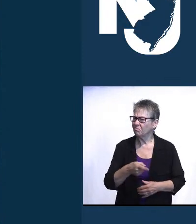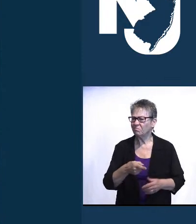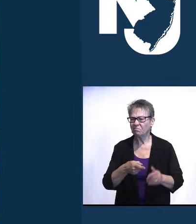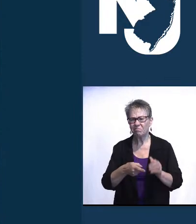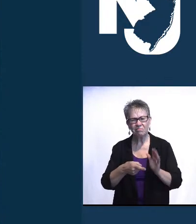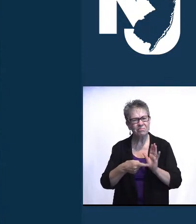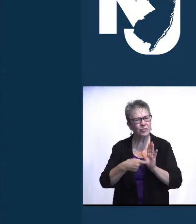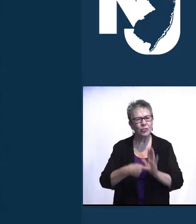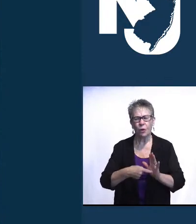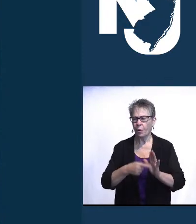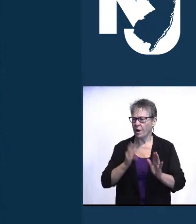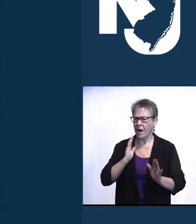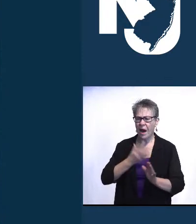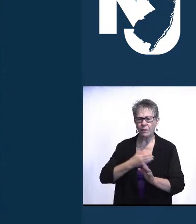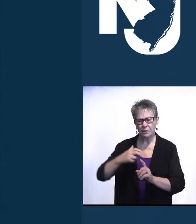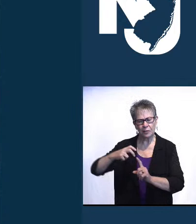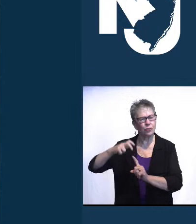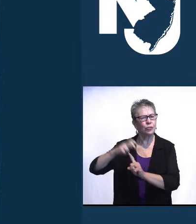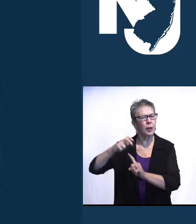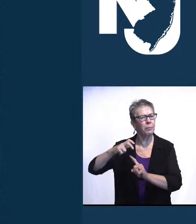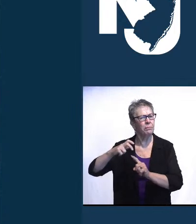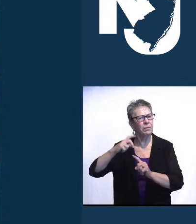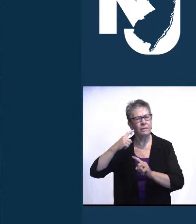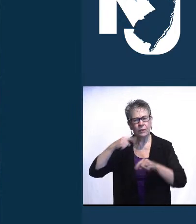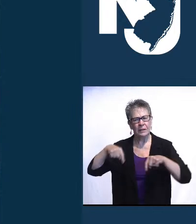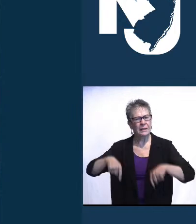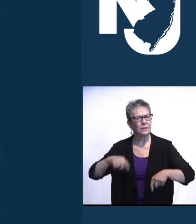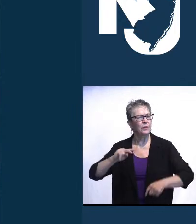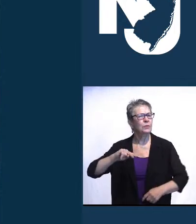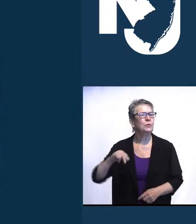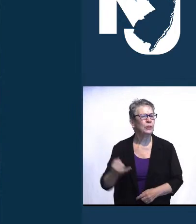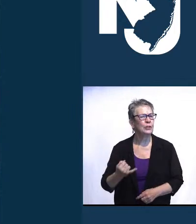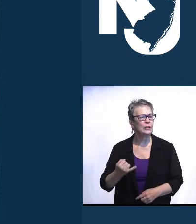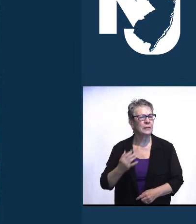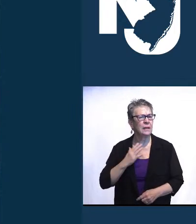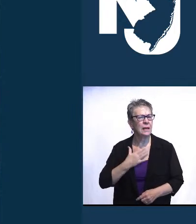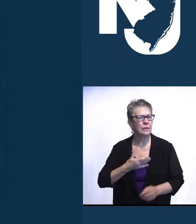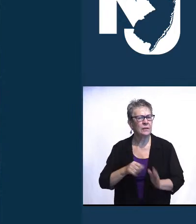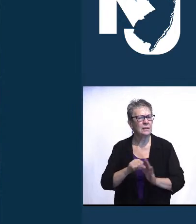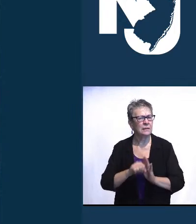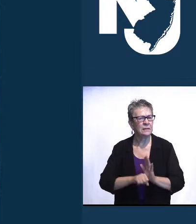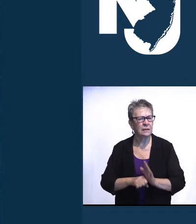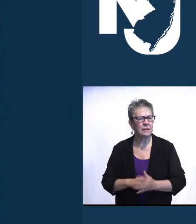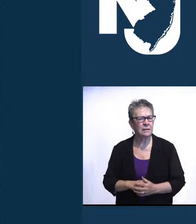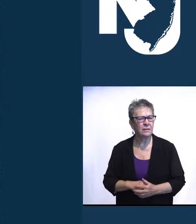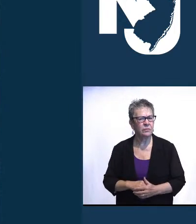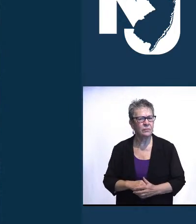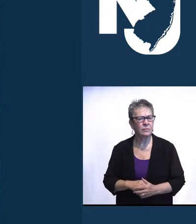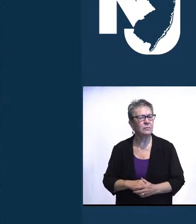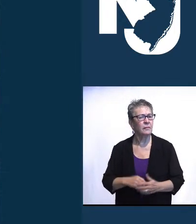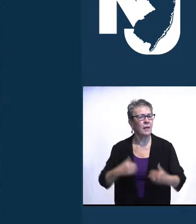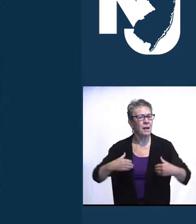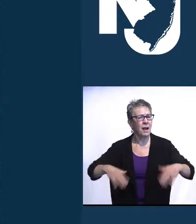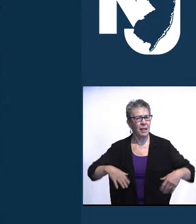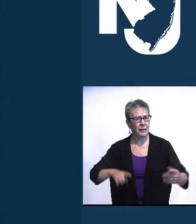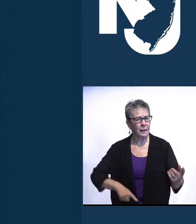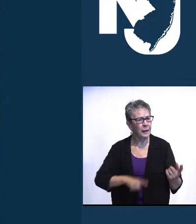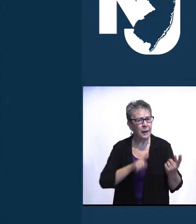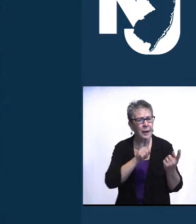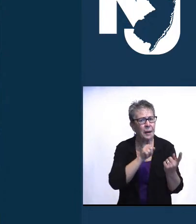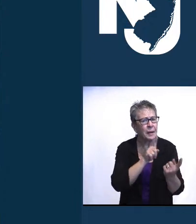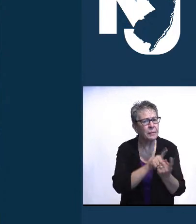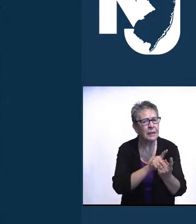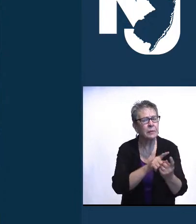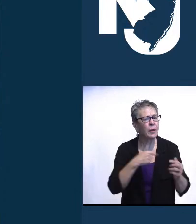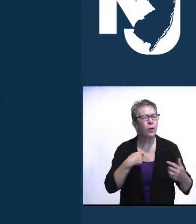he was a guy that my family knew remotely by reputation. I never had the honor of meeting him to the best of my knowledge, but he was a legend